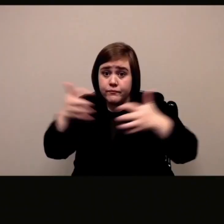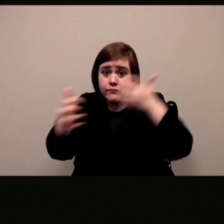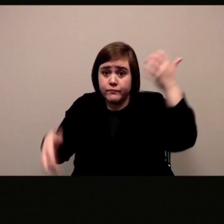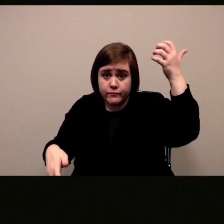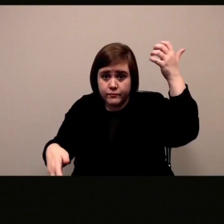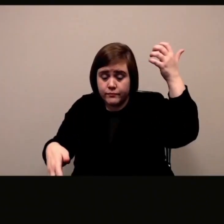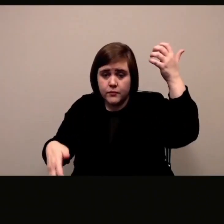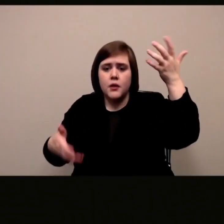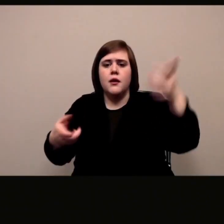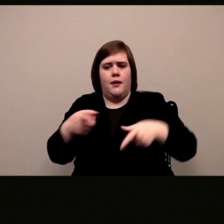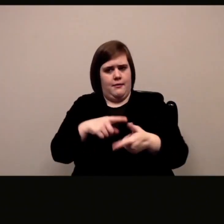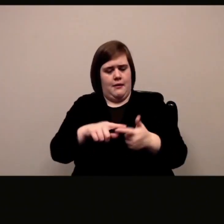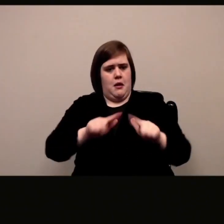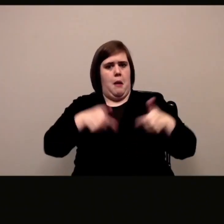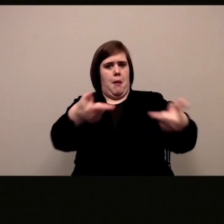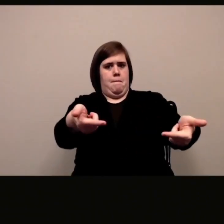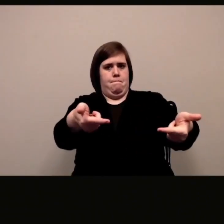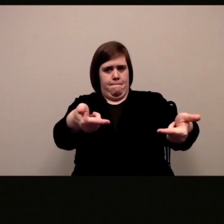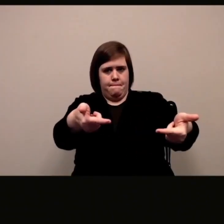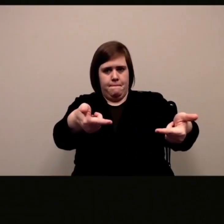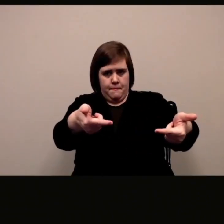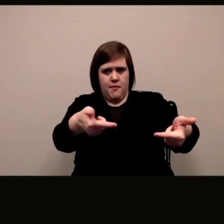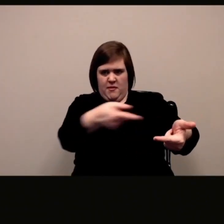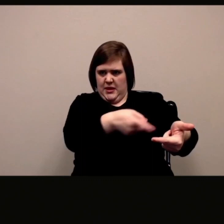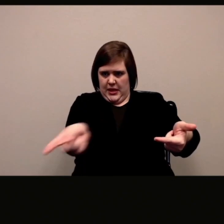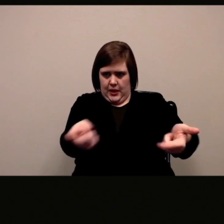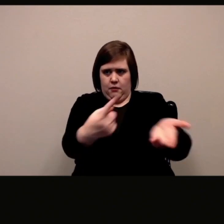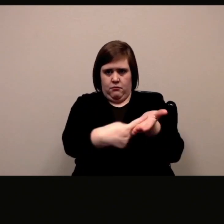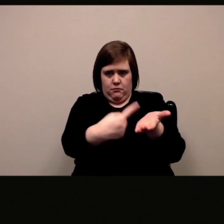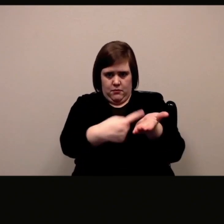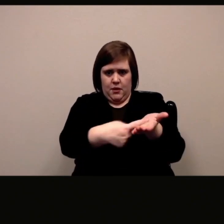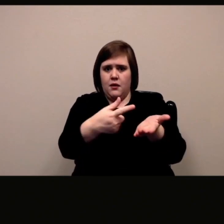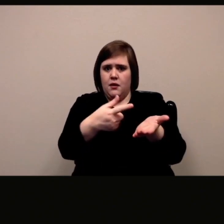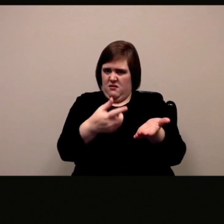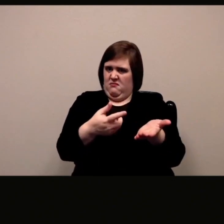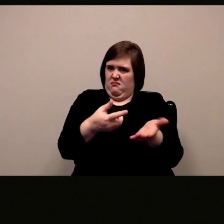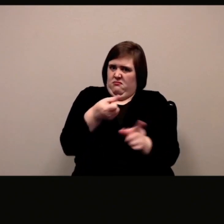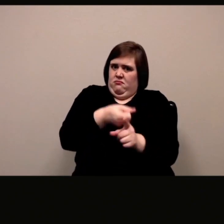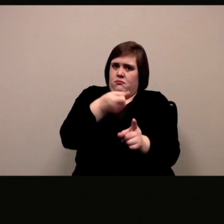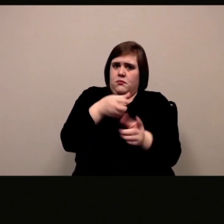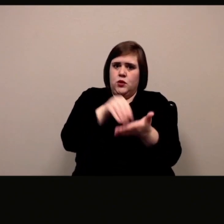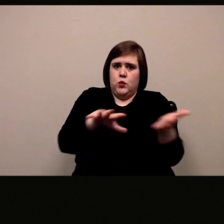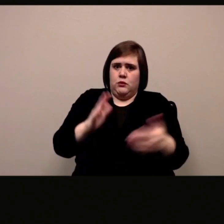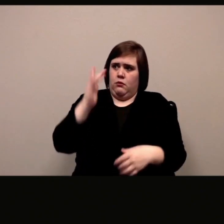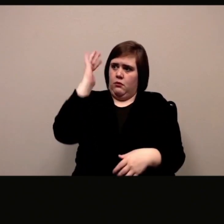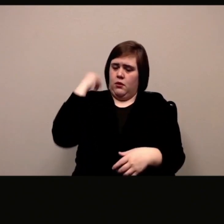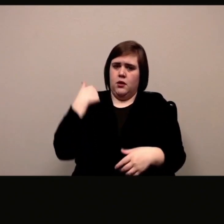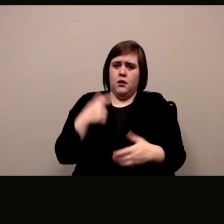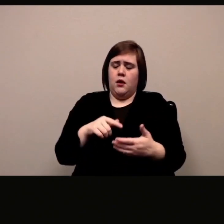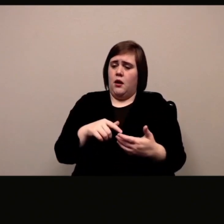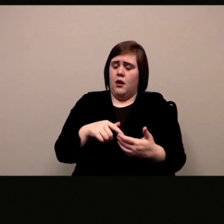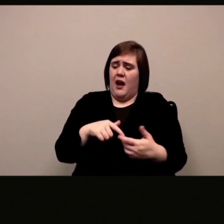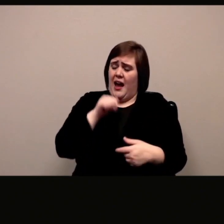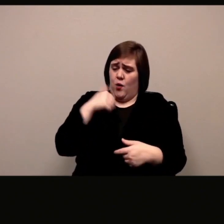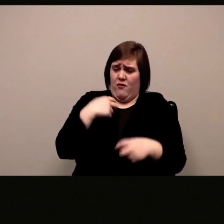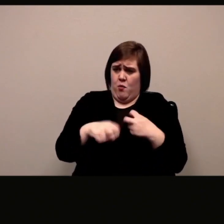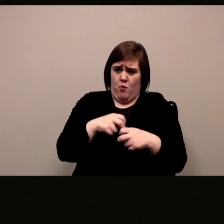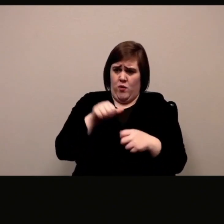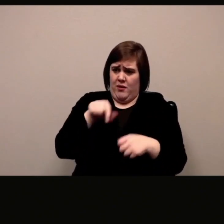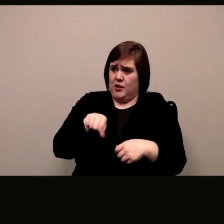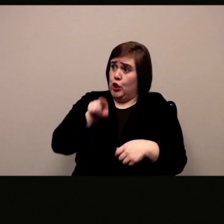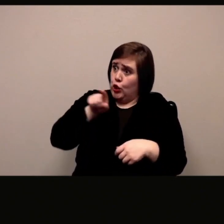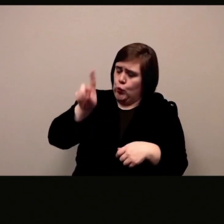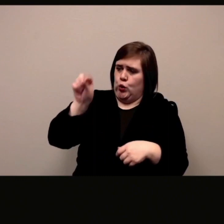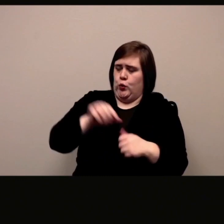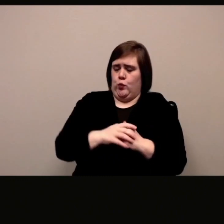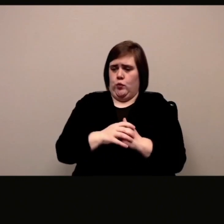about it. And I had an incident with one of my students a while ago, and my response was, I don't have a problem with this, you do.